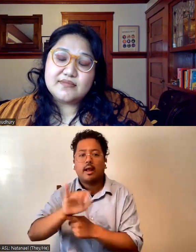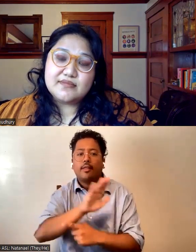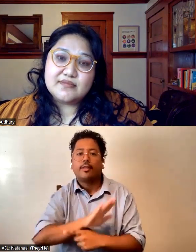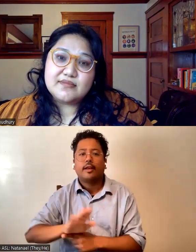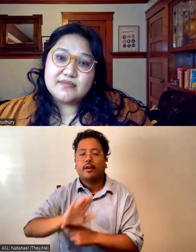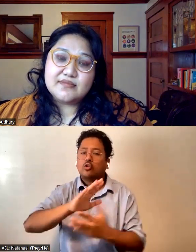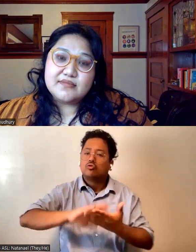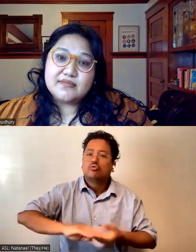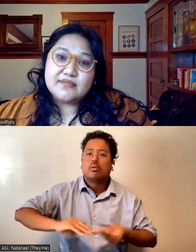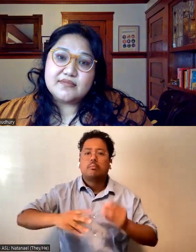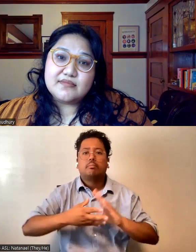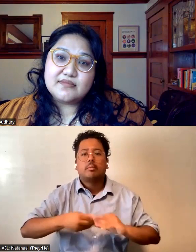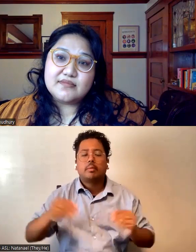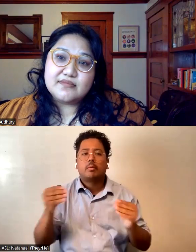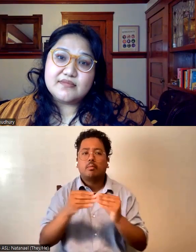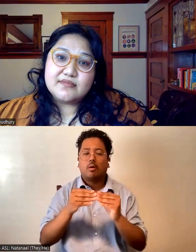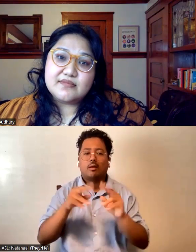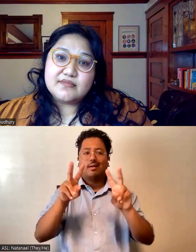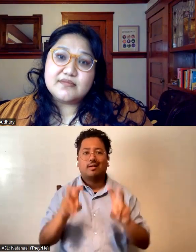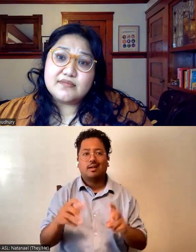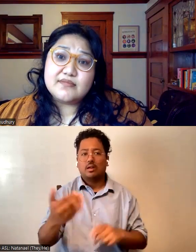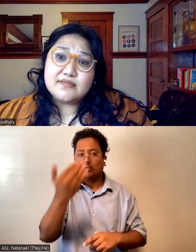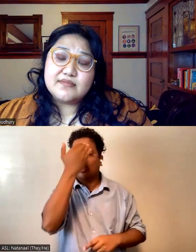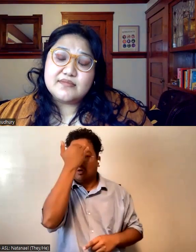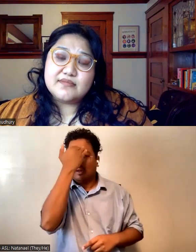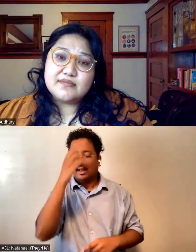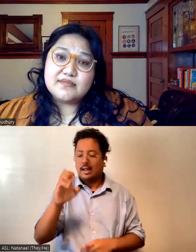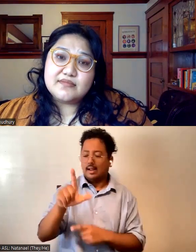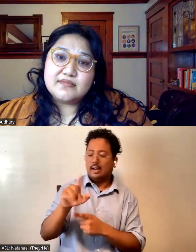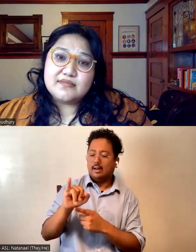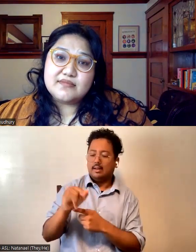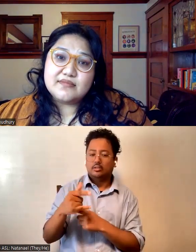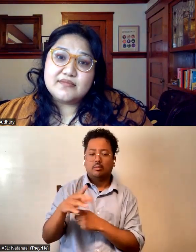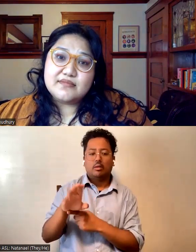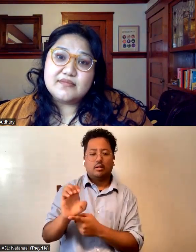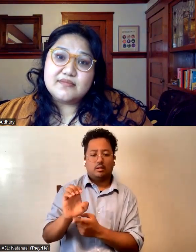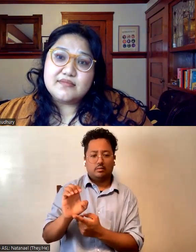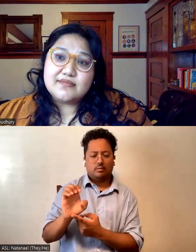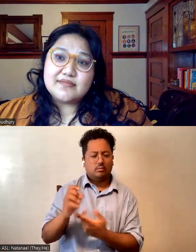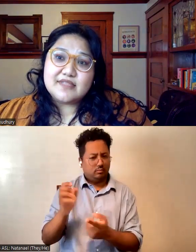And legible instead of what? What is the conversation that we need to be having?